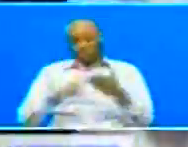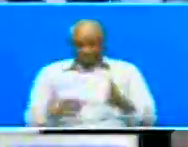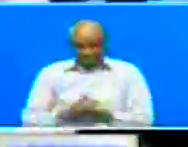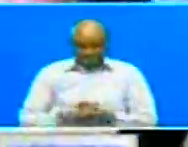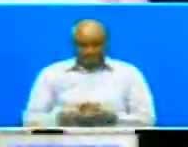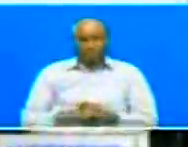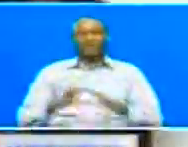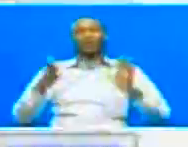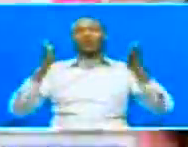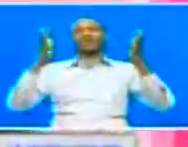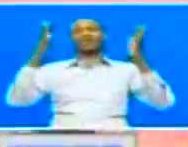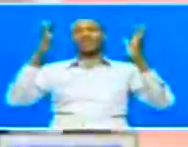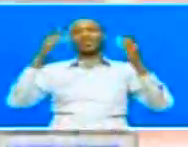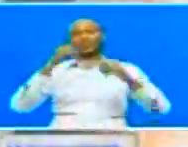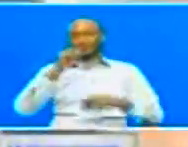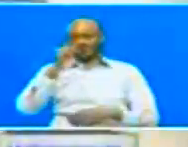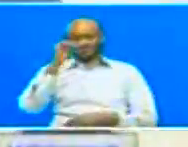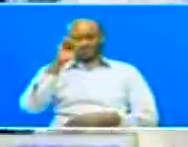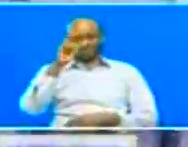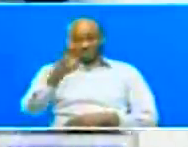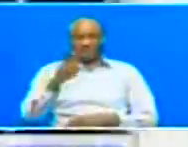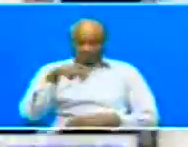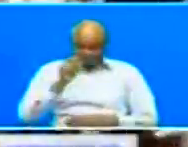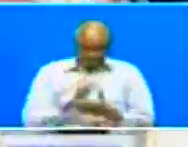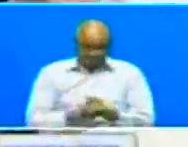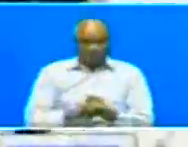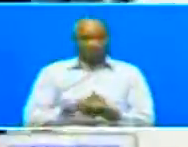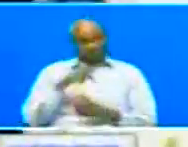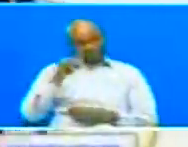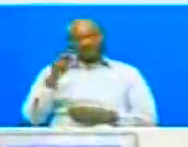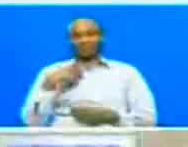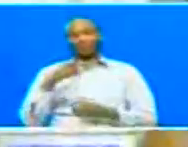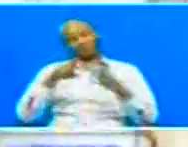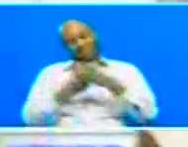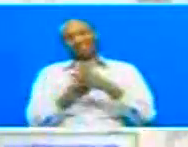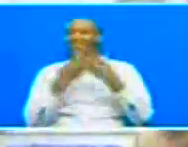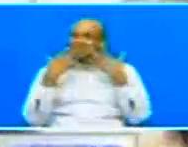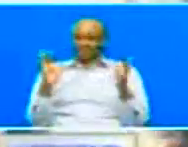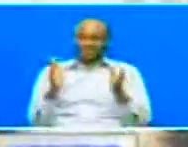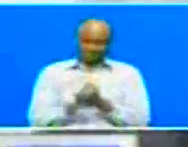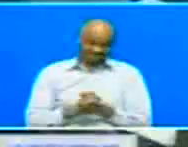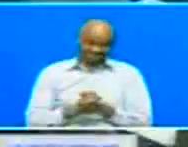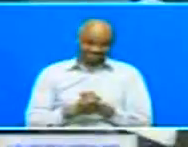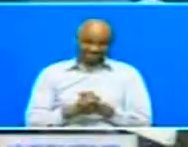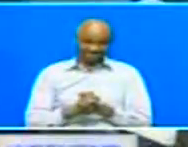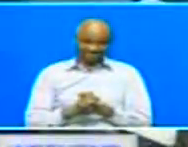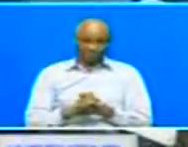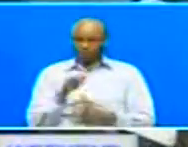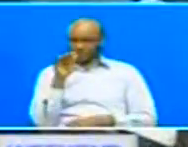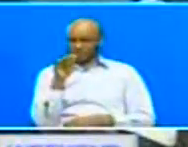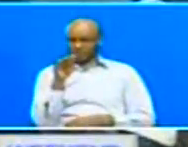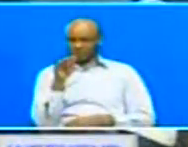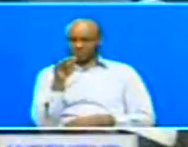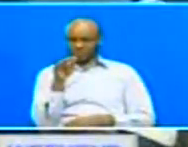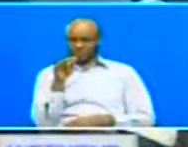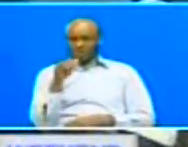is, congratulations, sir. You have managed to see through something you started. Oh, wait a minute.